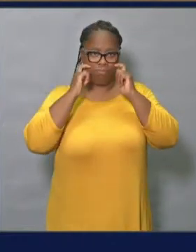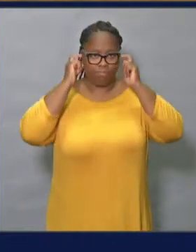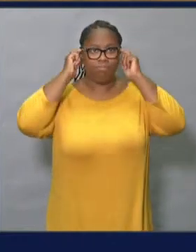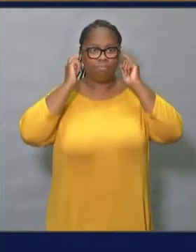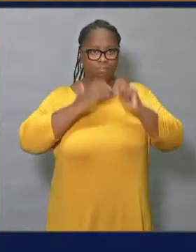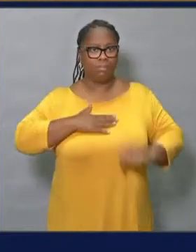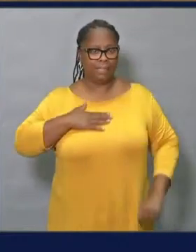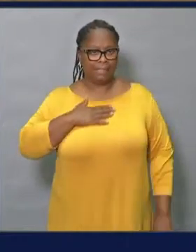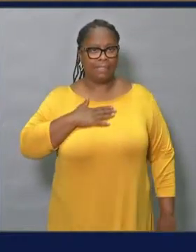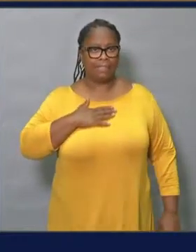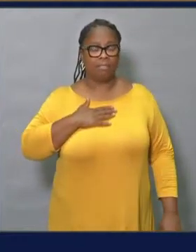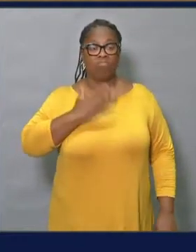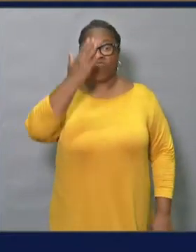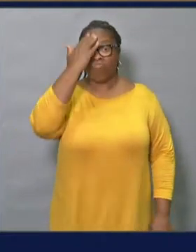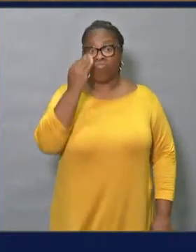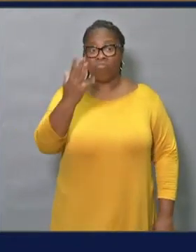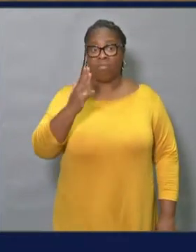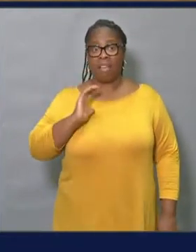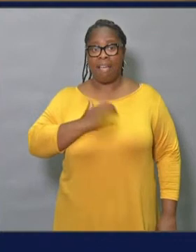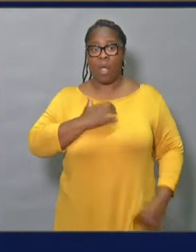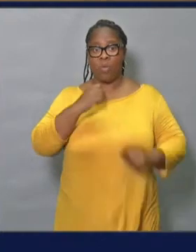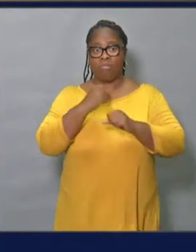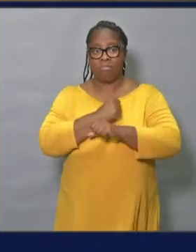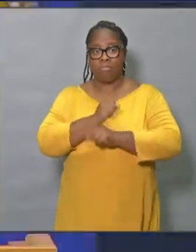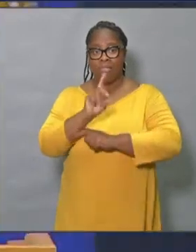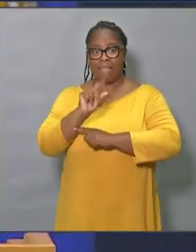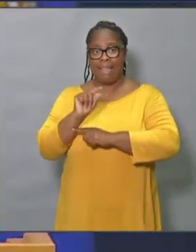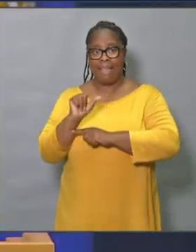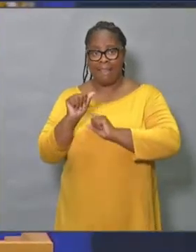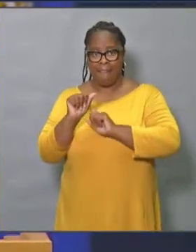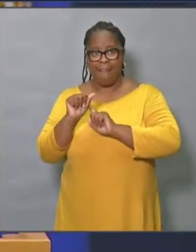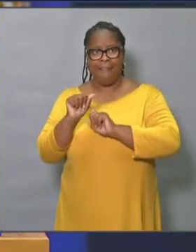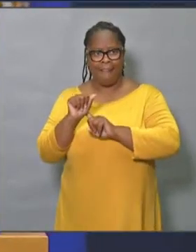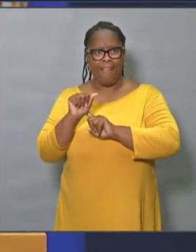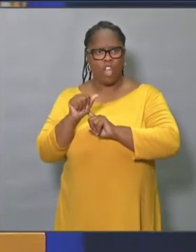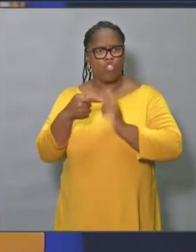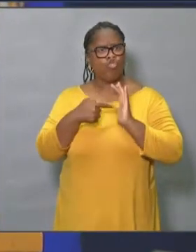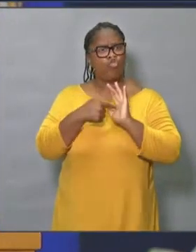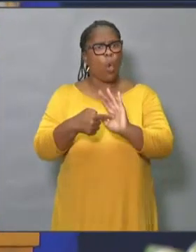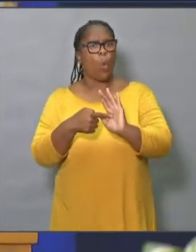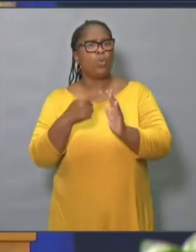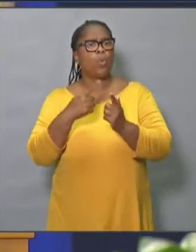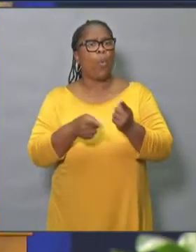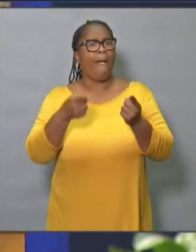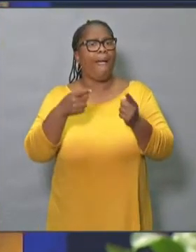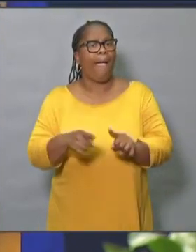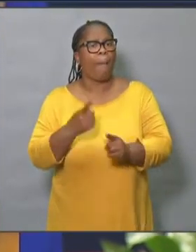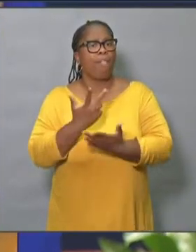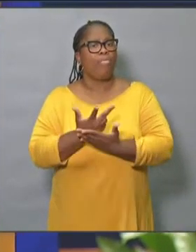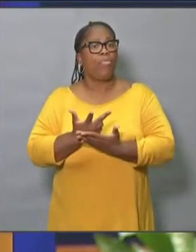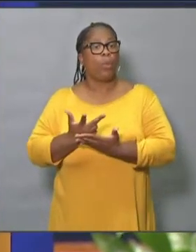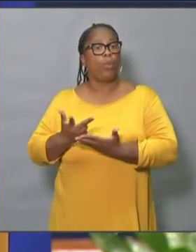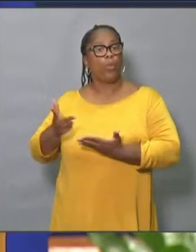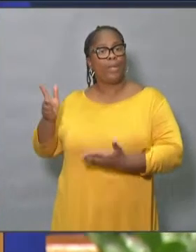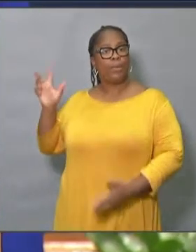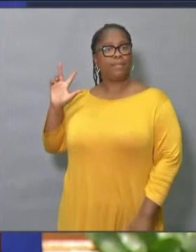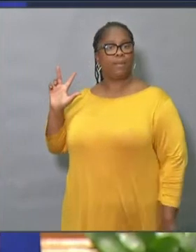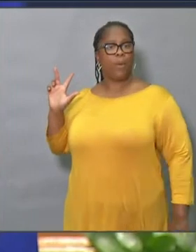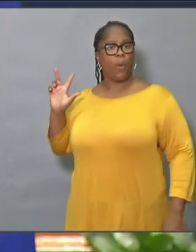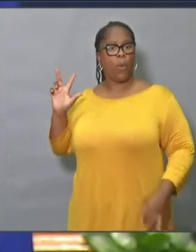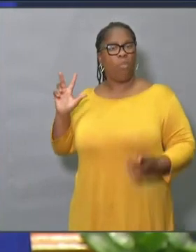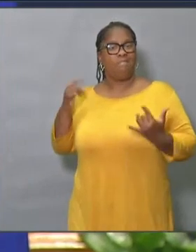note that the data we're presenting today, again, reflects actions people were taking 3 weeks ago. So please,